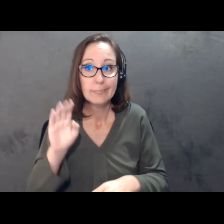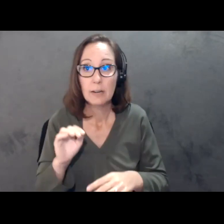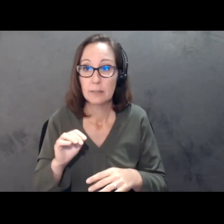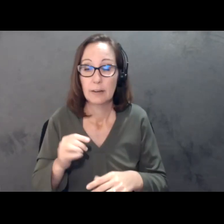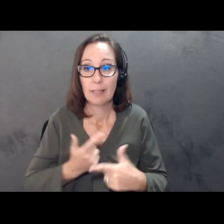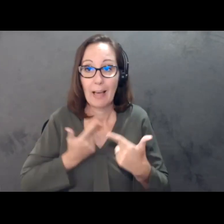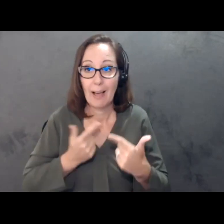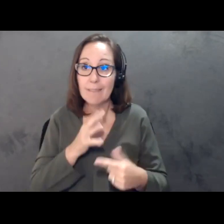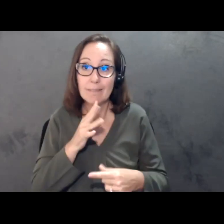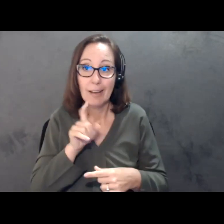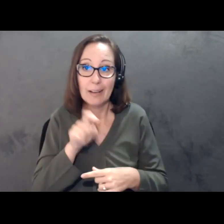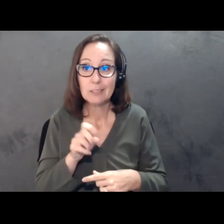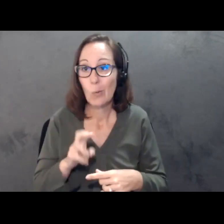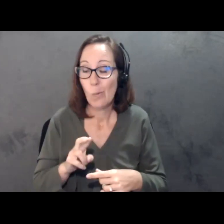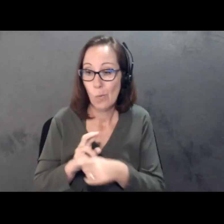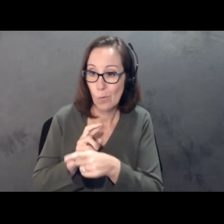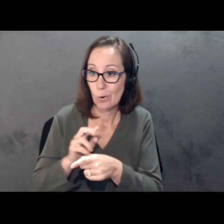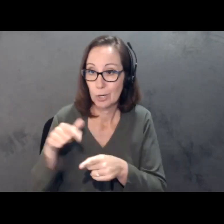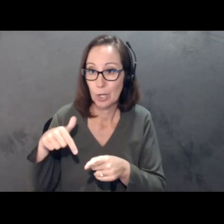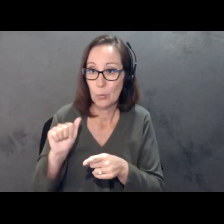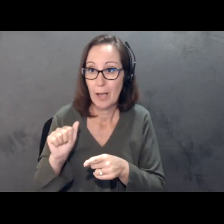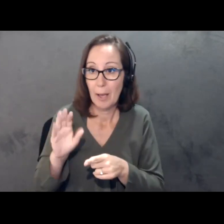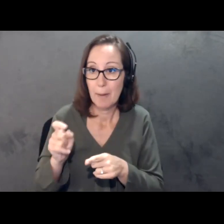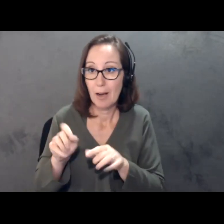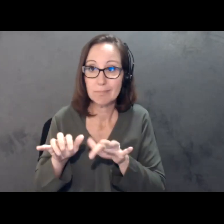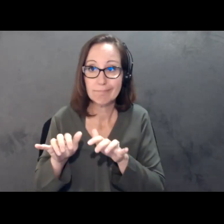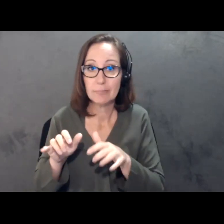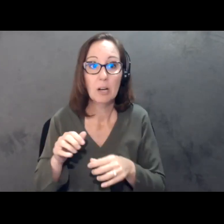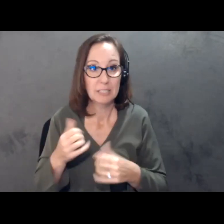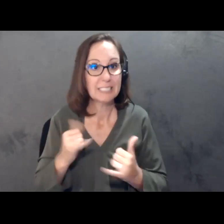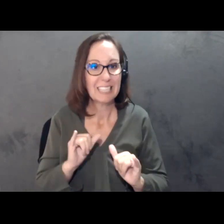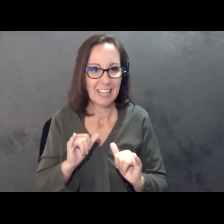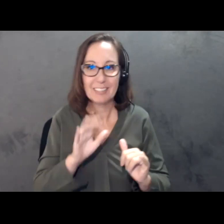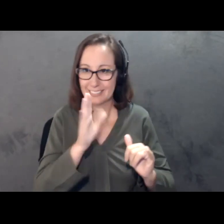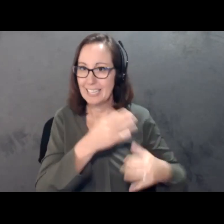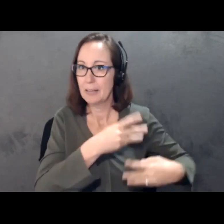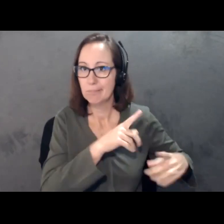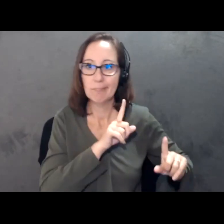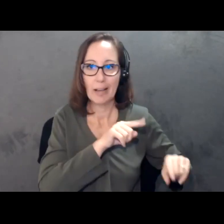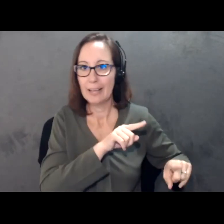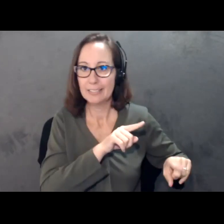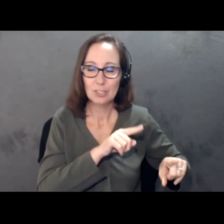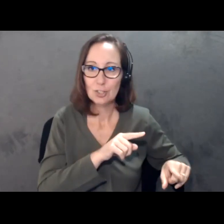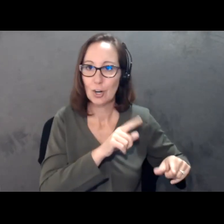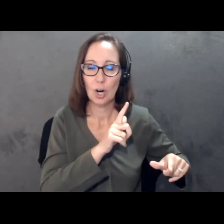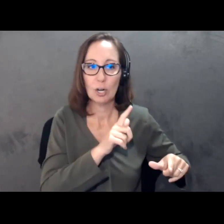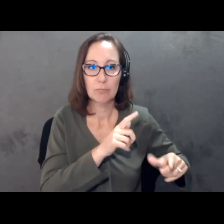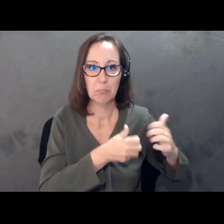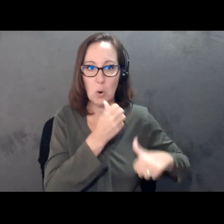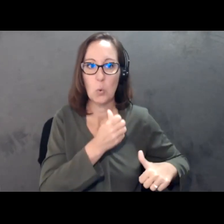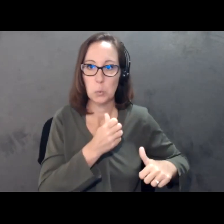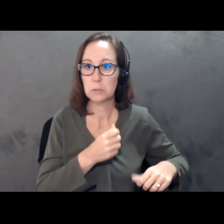want to drop your question in the Q&A box. It looks like we're still answering a lot of the questions and we're getting through most of